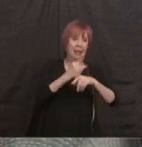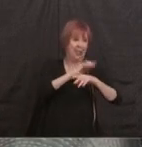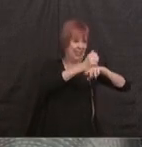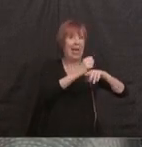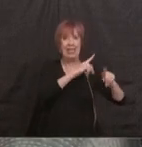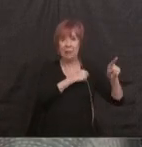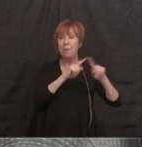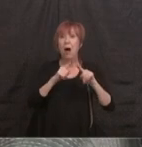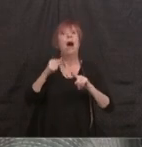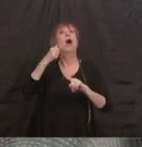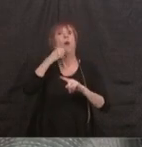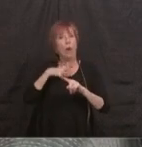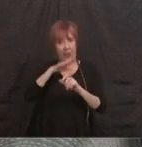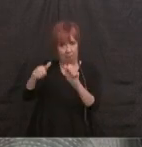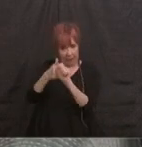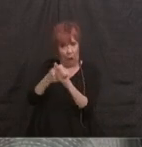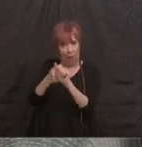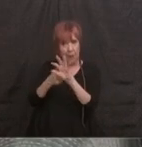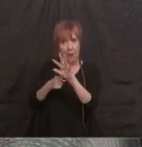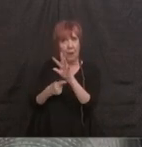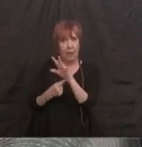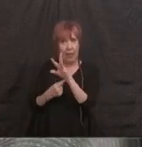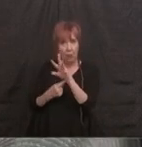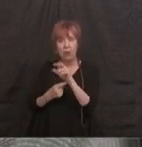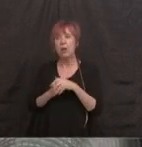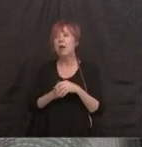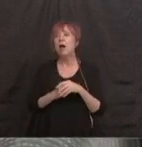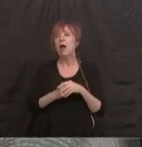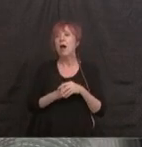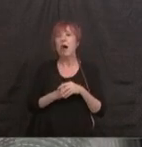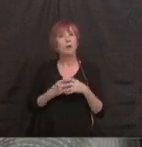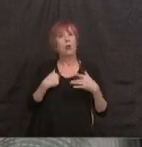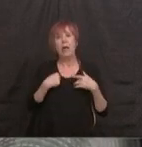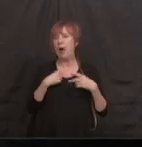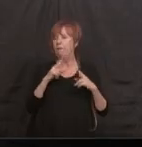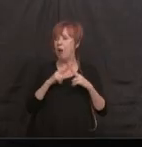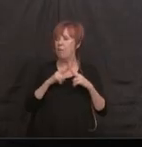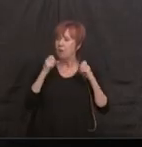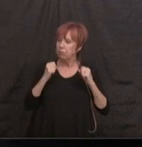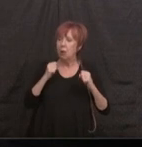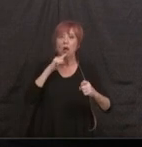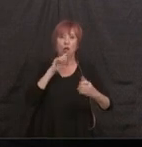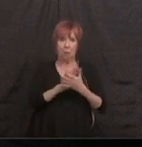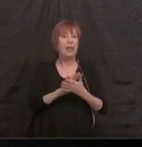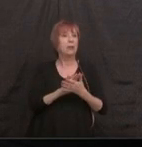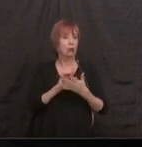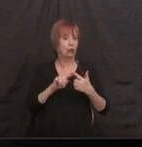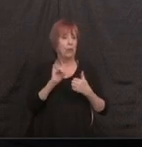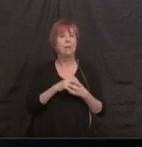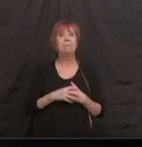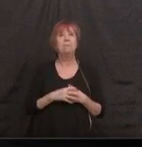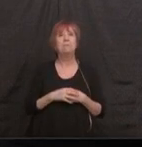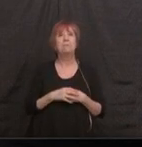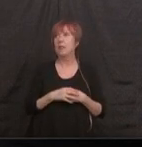again, a woman behind the scenes. And so we are very, very, very committed to what we have on air. Yeah,